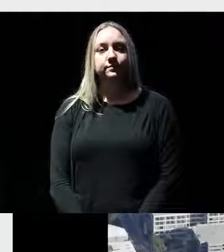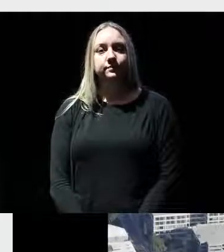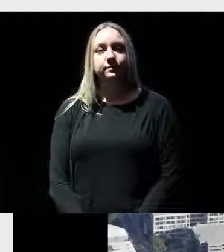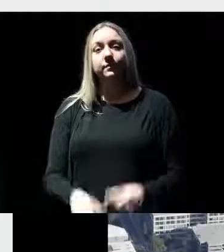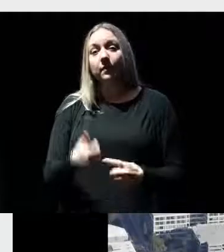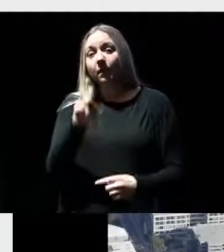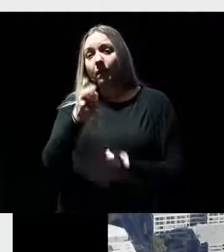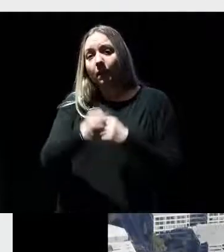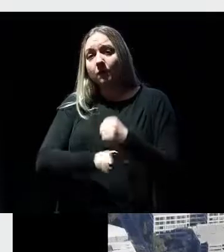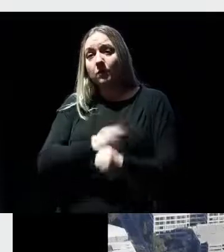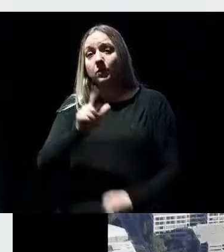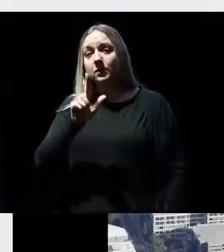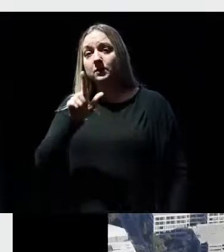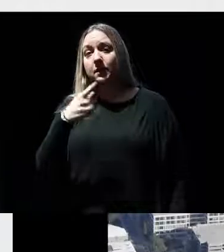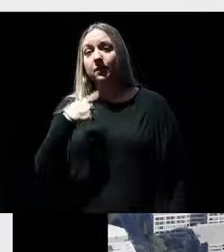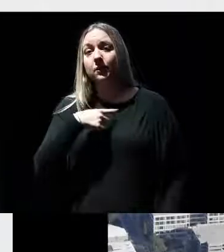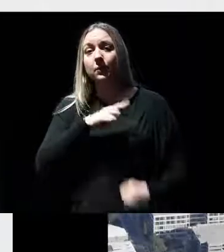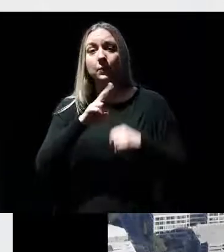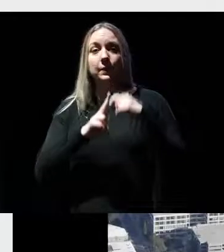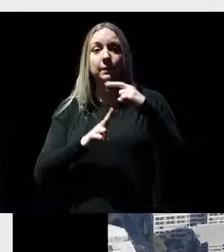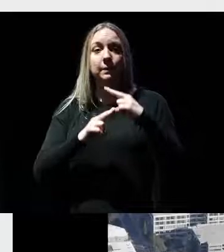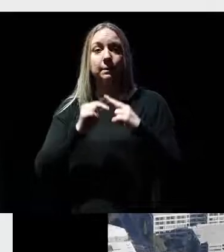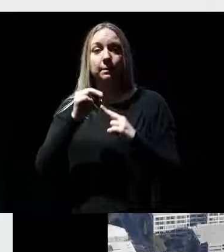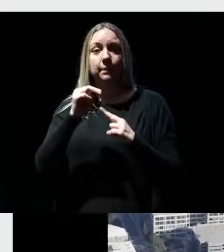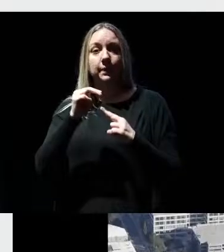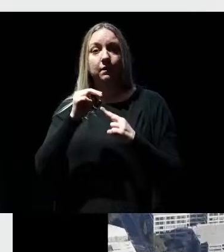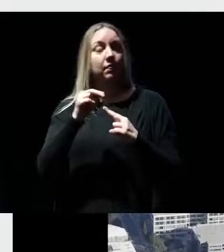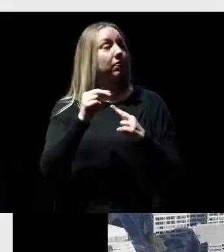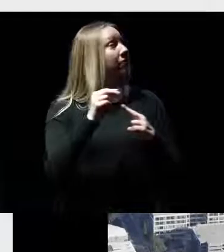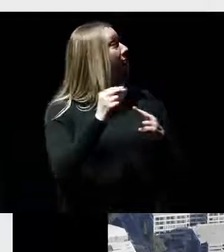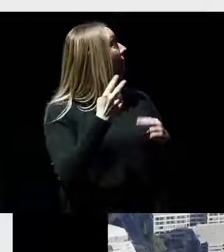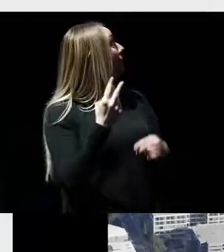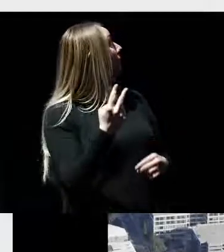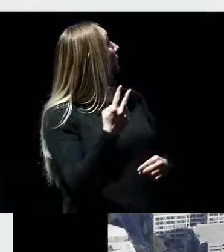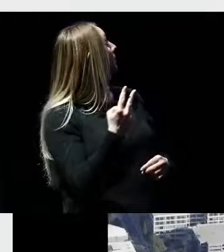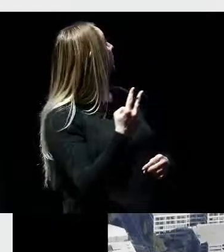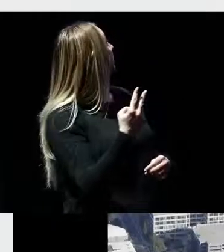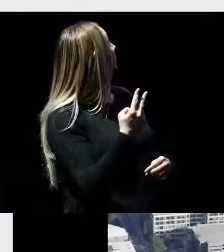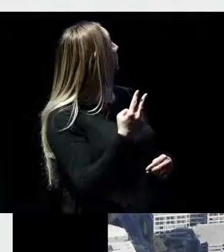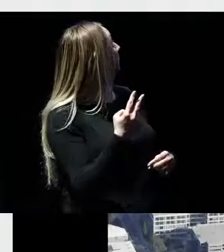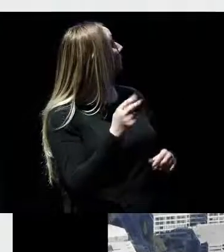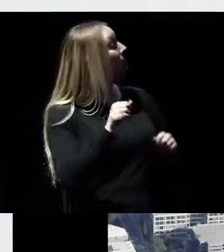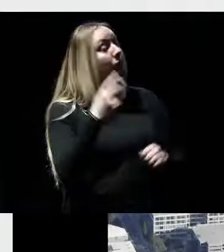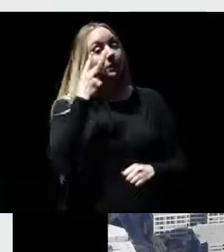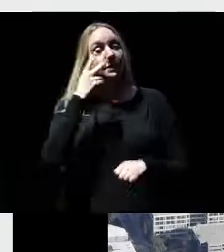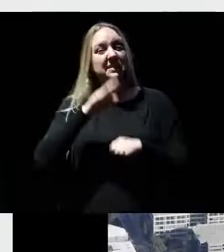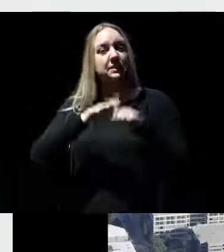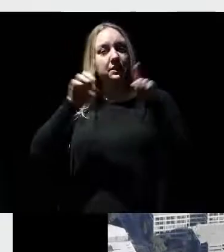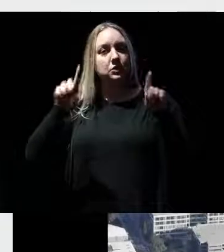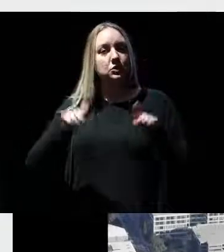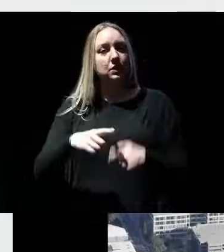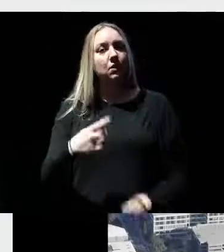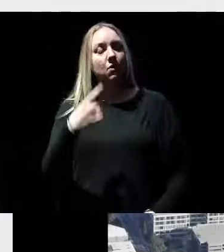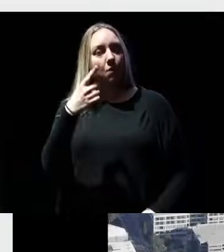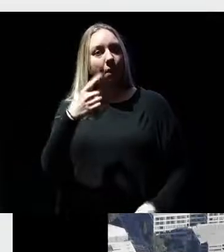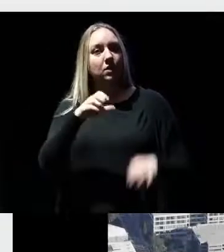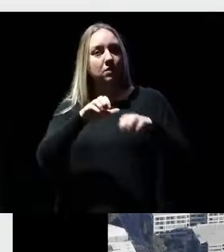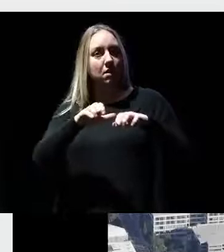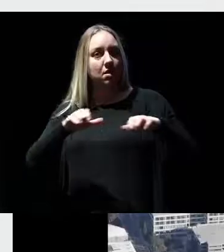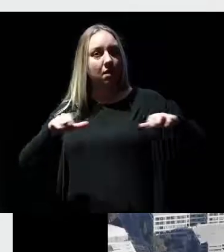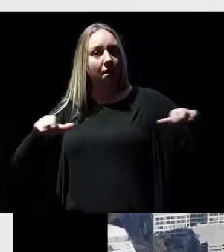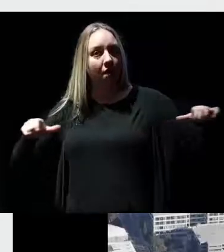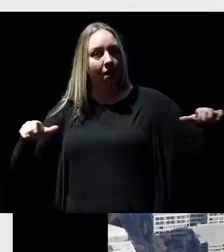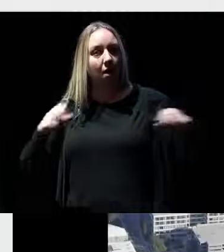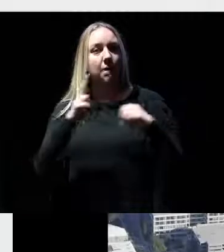years later at the corner. There are two buildings, one a quite long building in